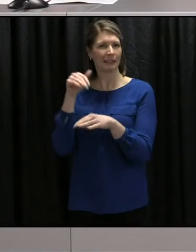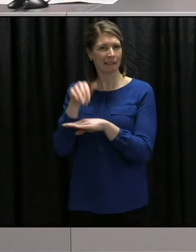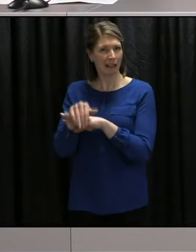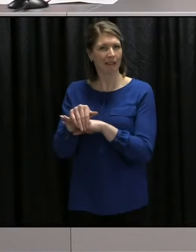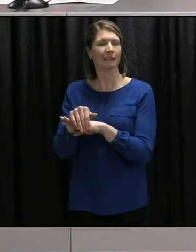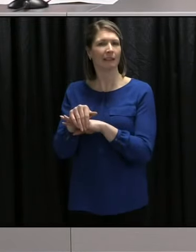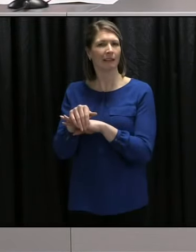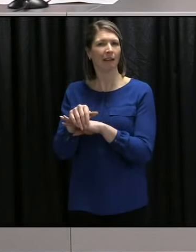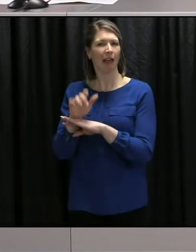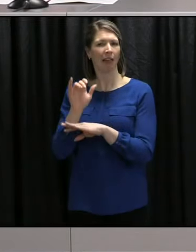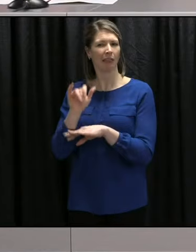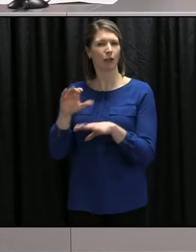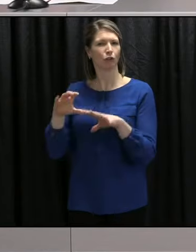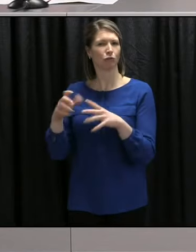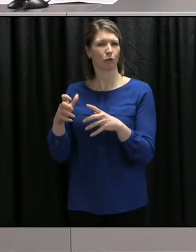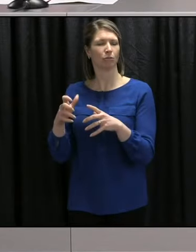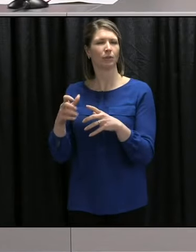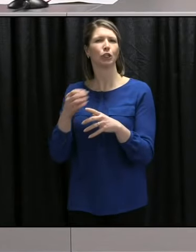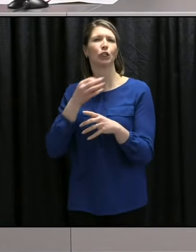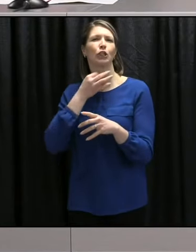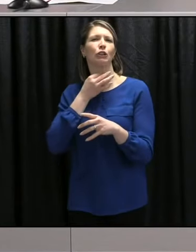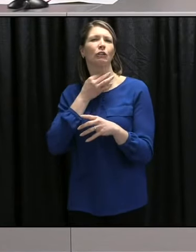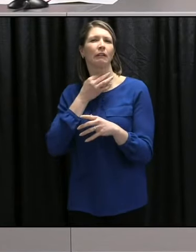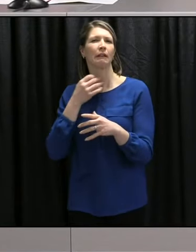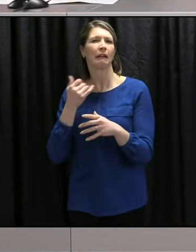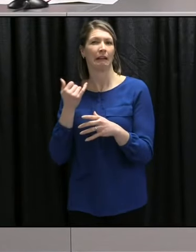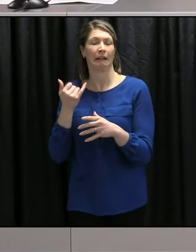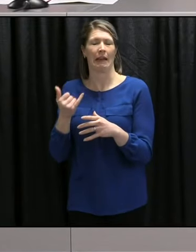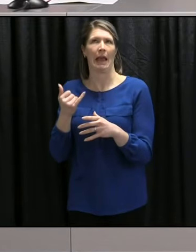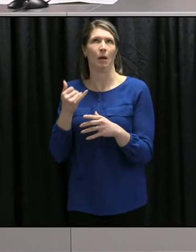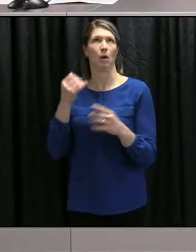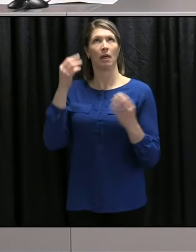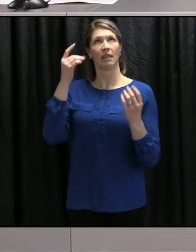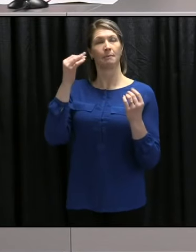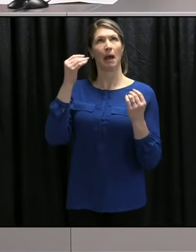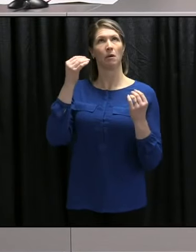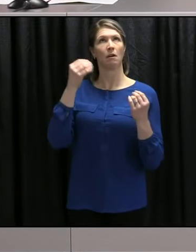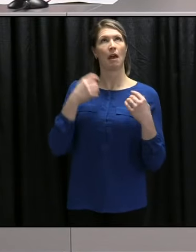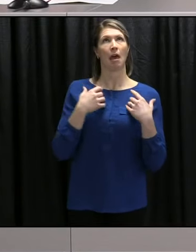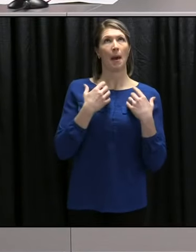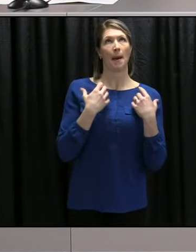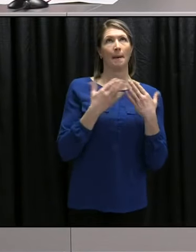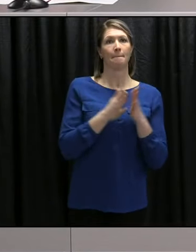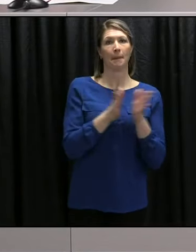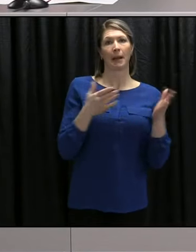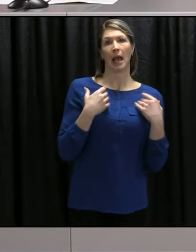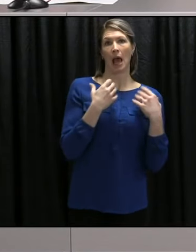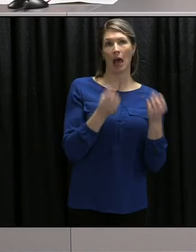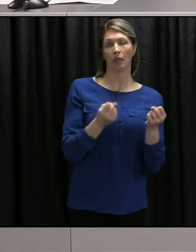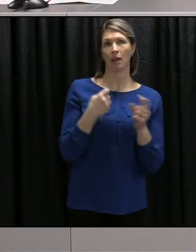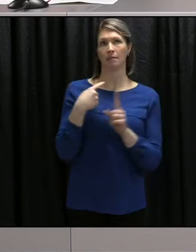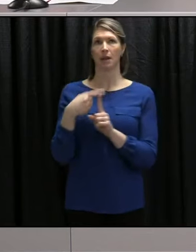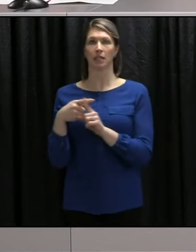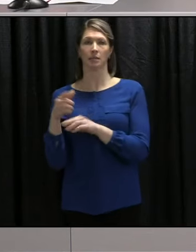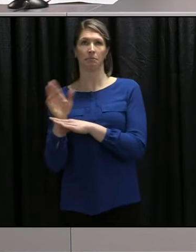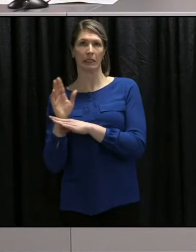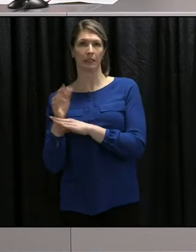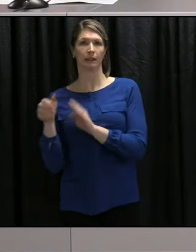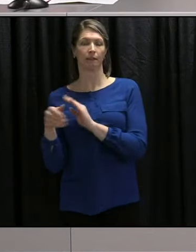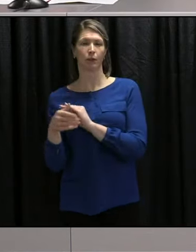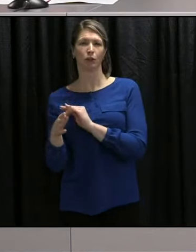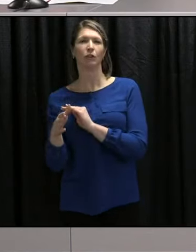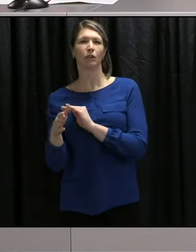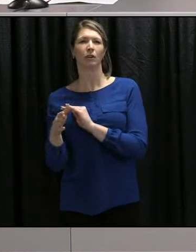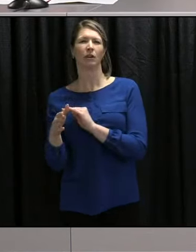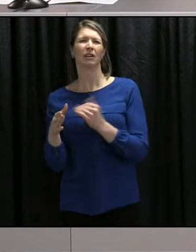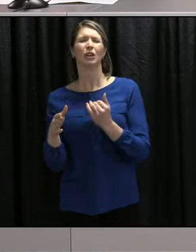Why now have these meetings with, from a health focus with people in the fishery, with the FFAW, with other